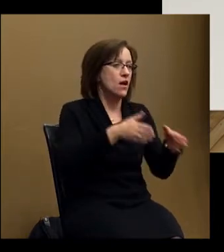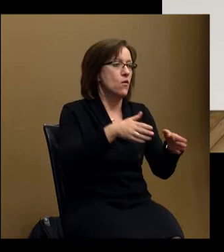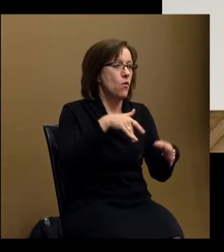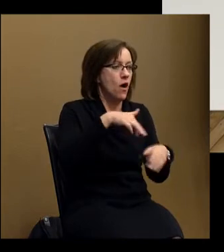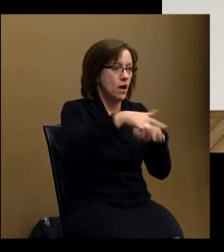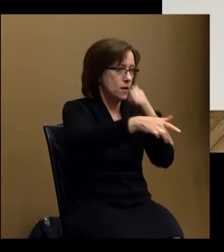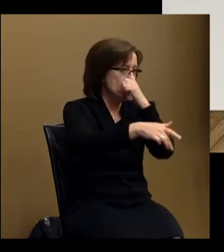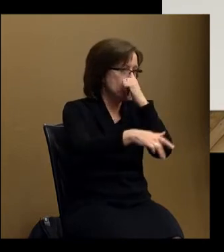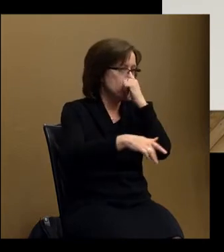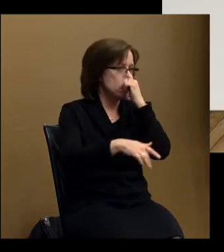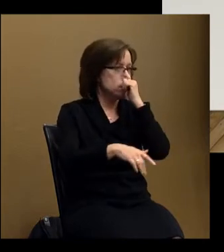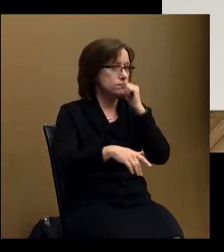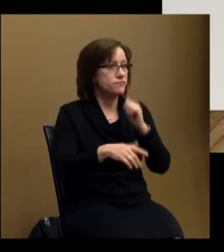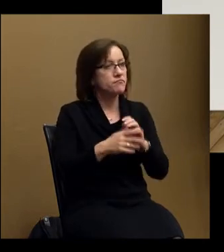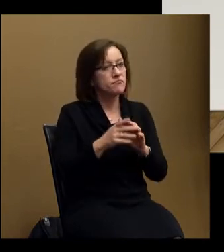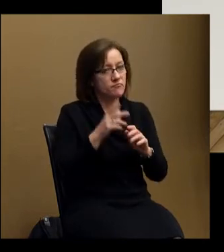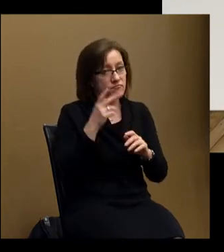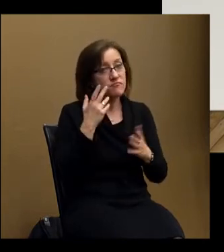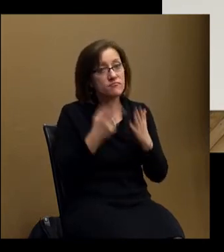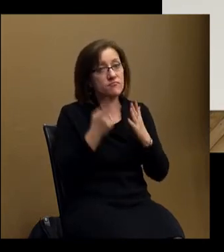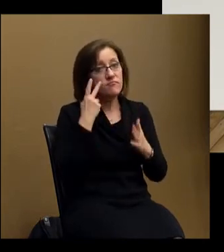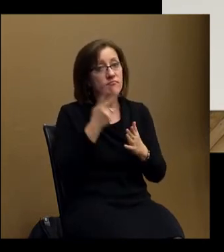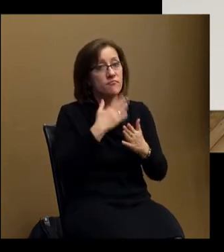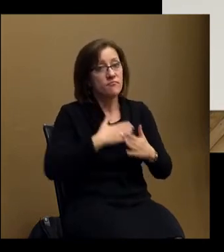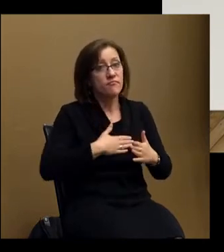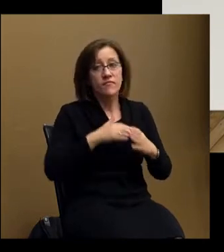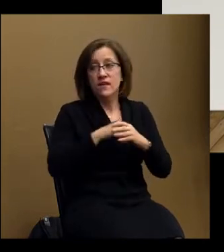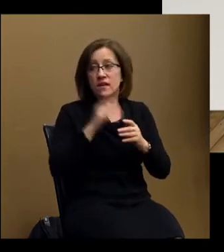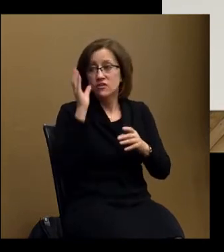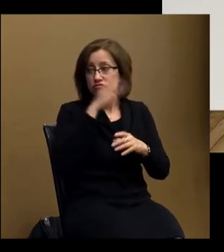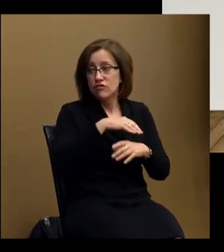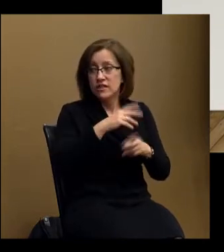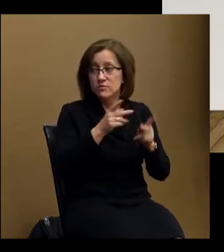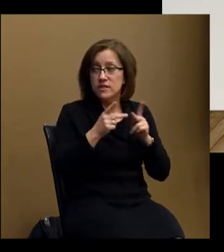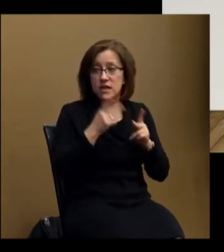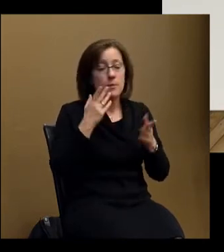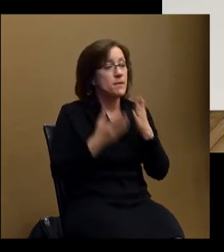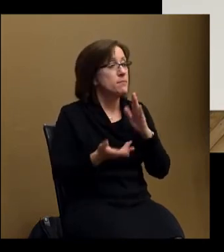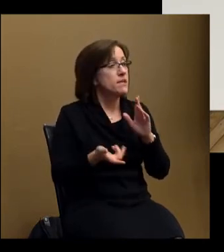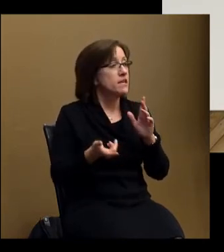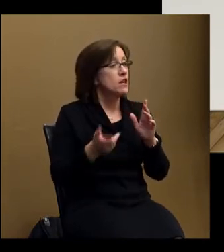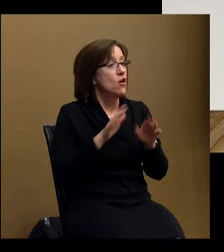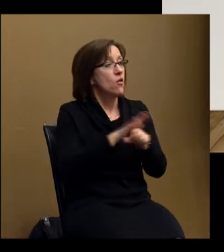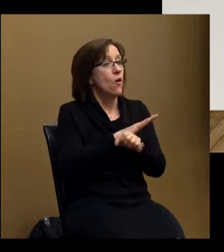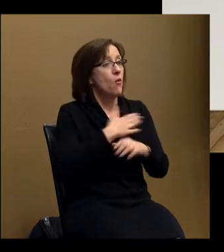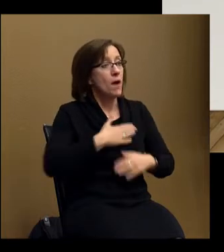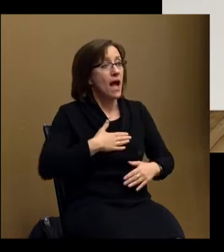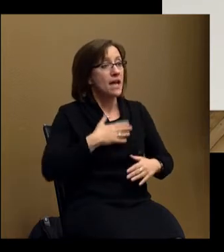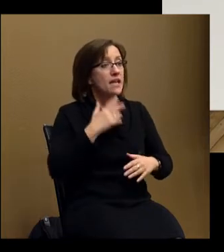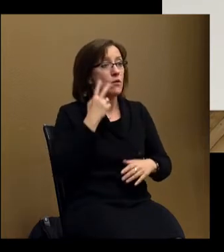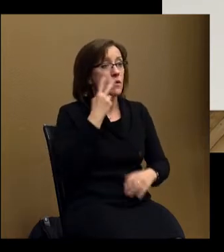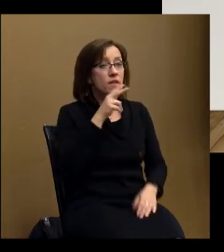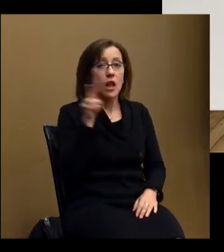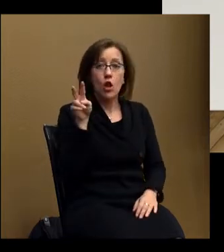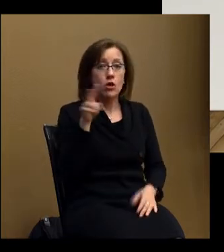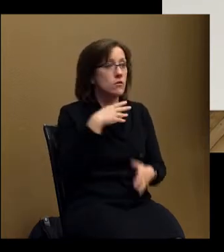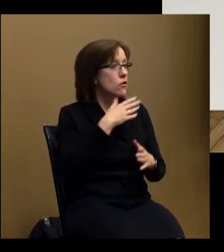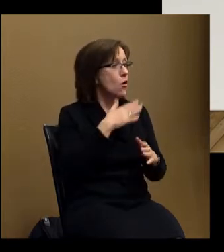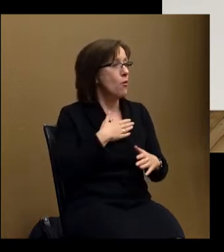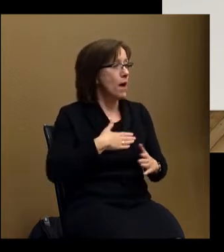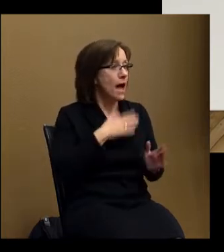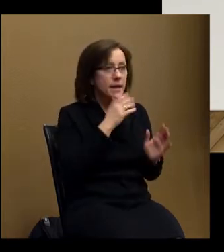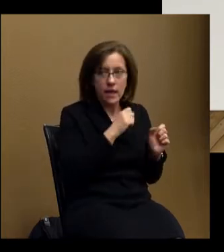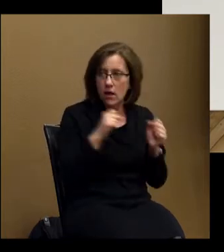may see them put their bodies may be in strange positions. They may turn their whole body when looking, okay?